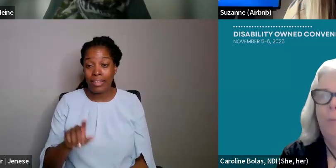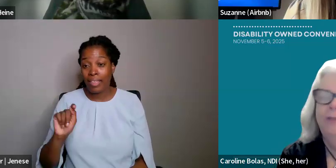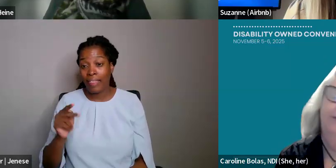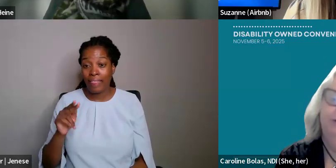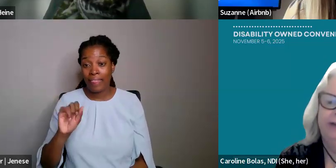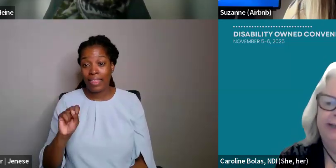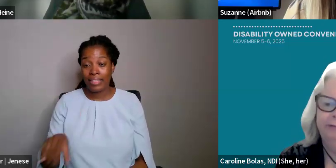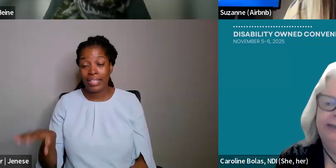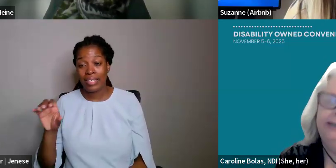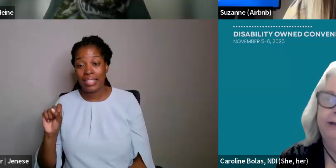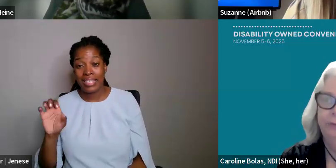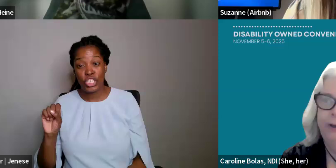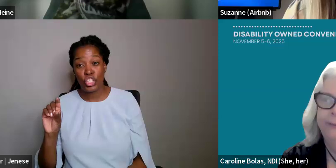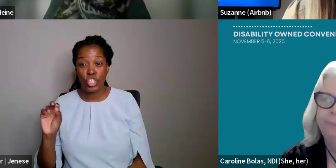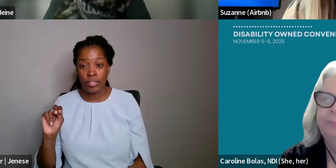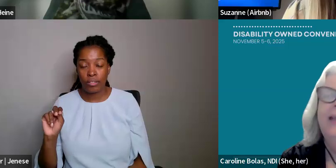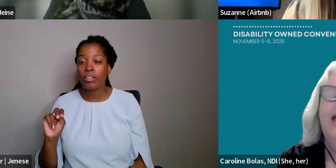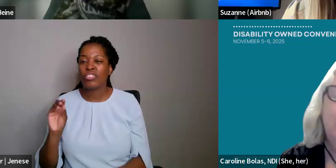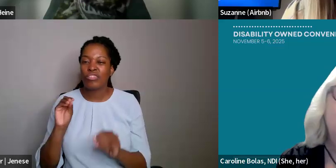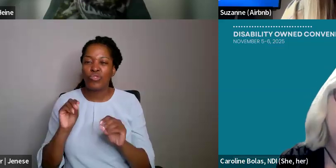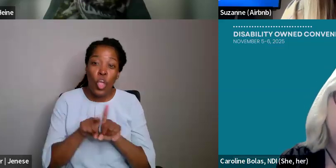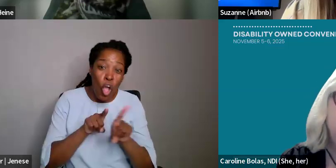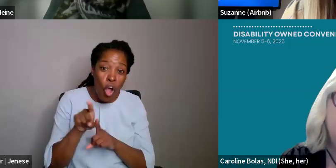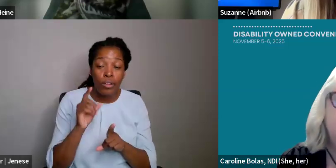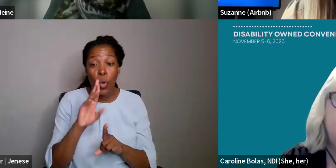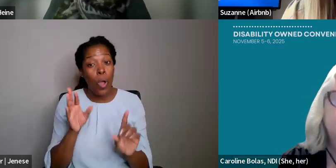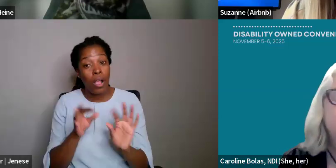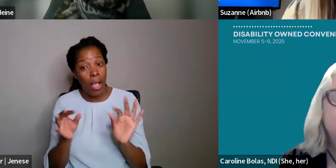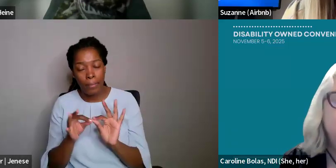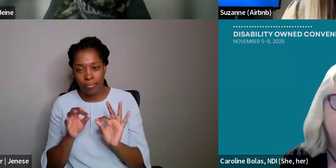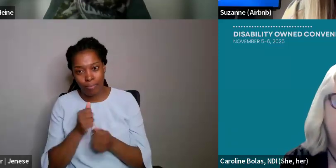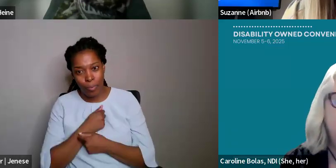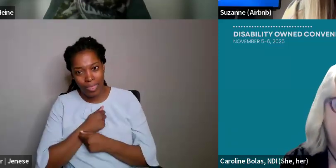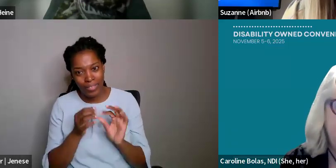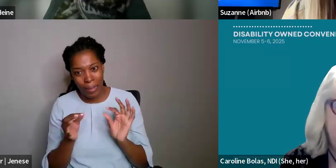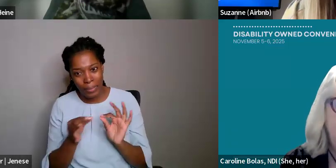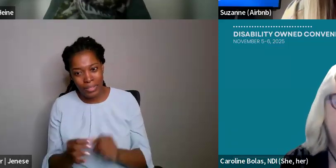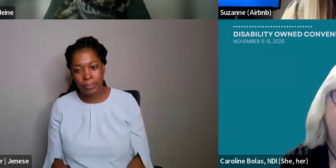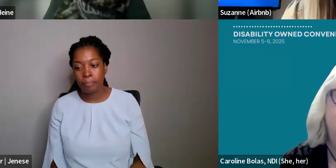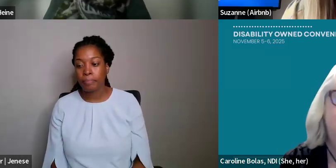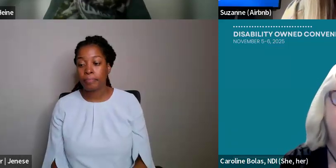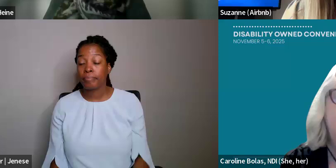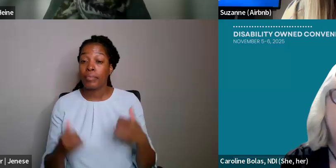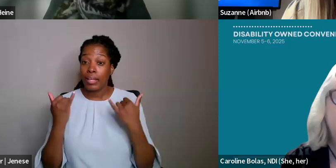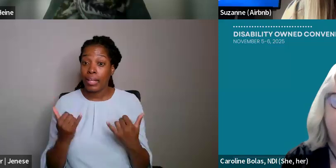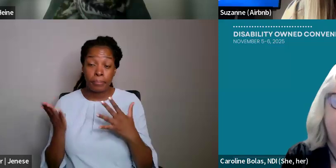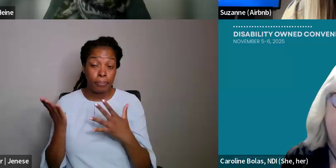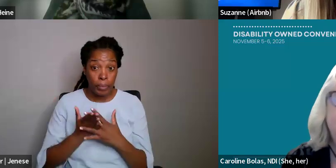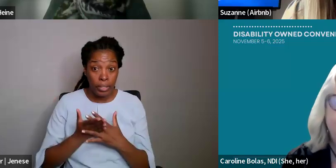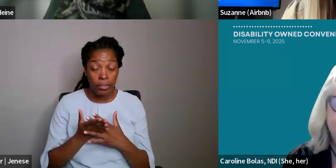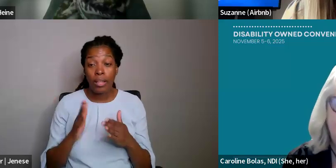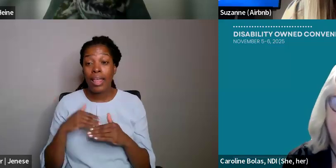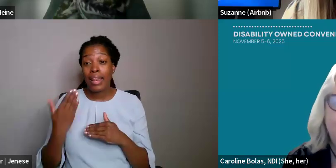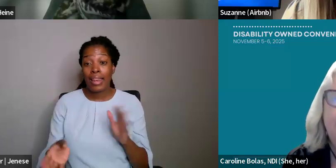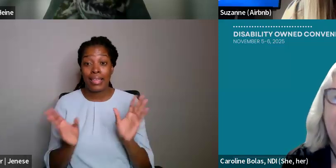you can give a comment that we really, really love as well. We're going to soon move into our break. Our next sessions are at 3